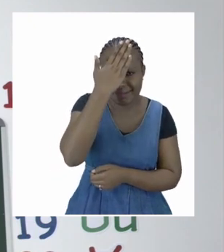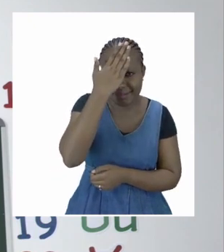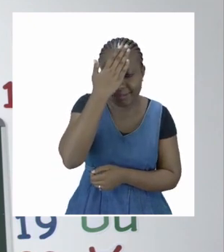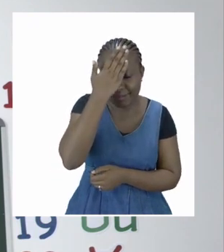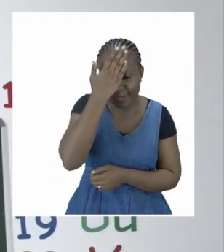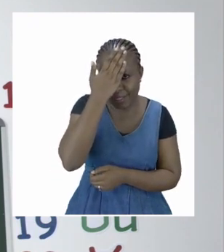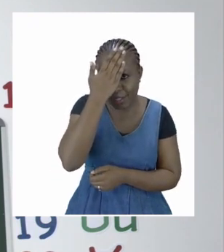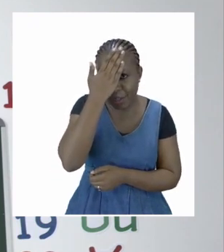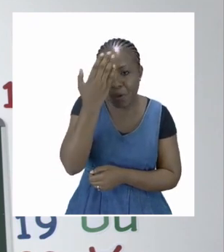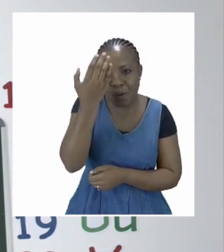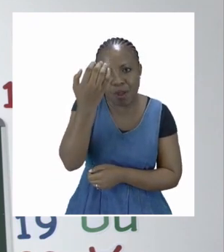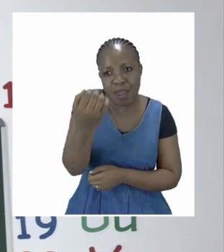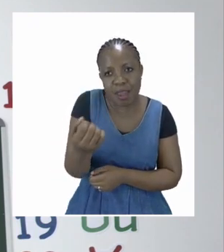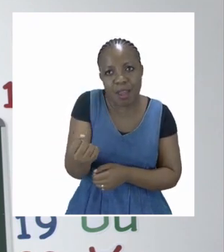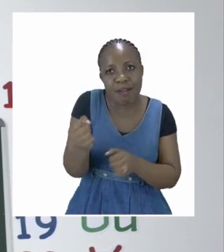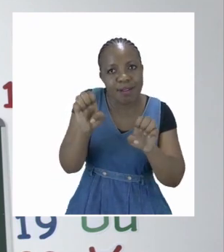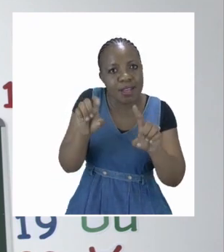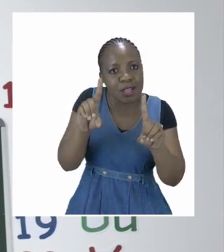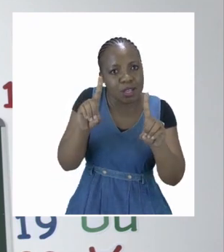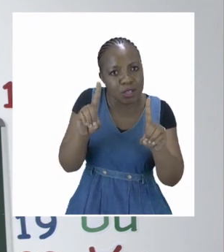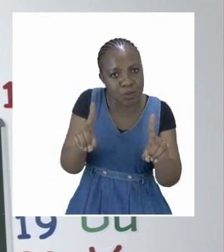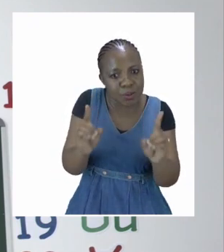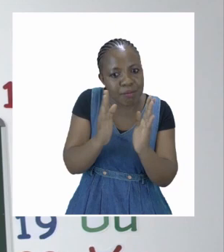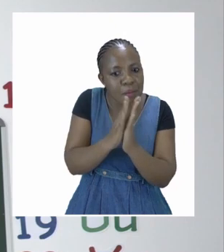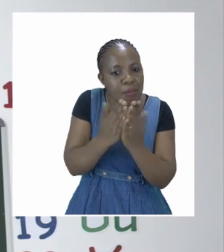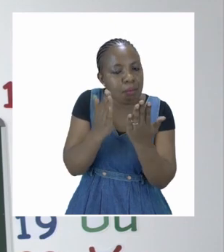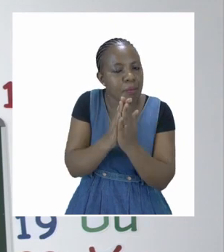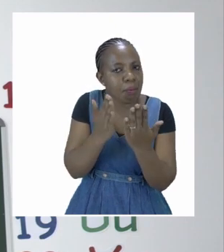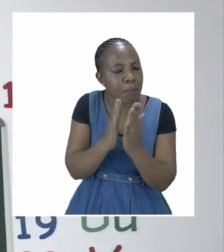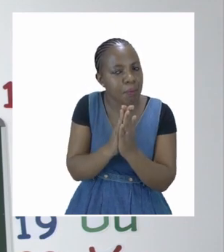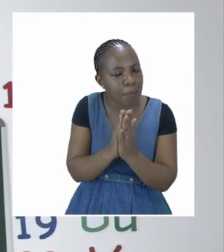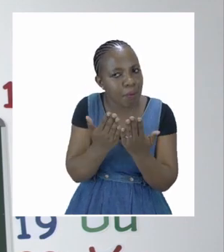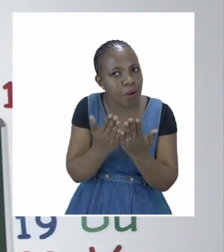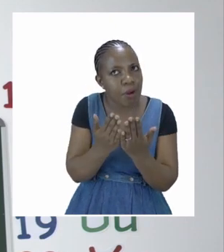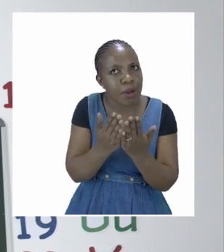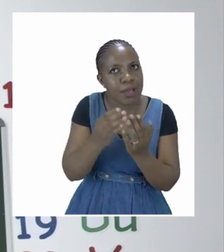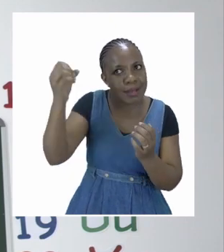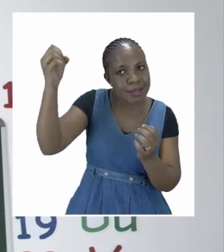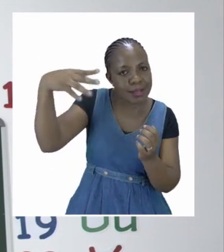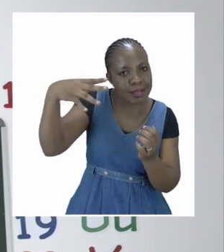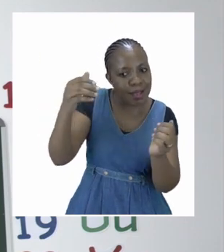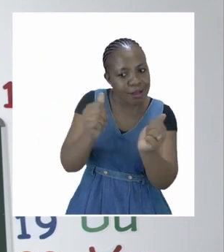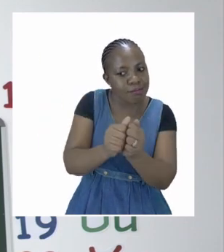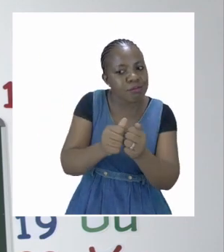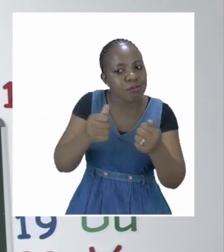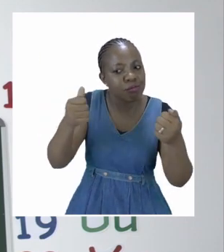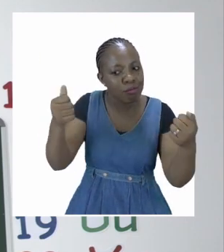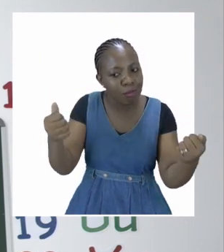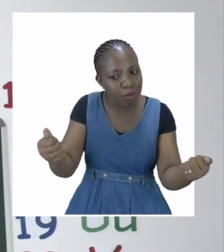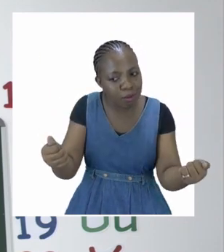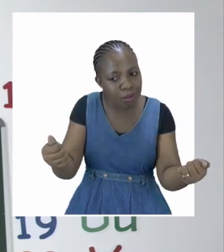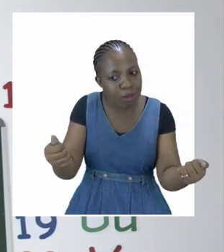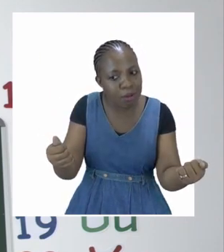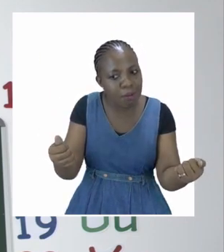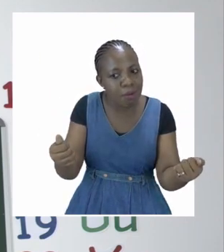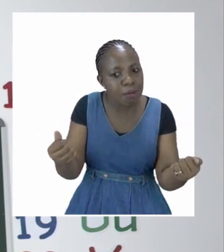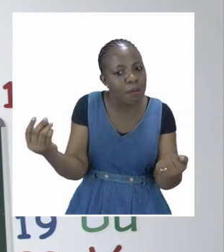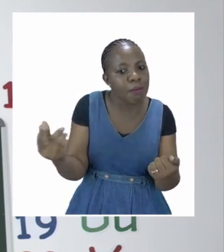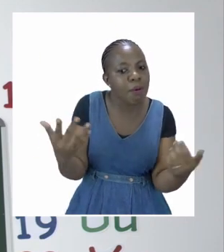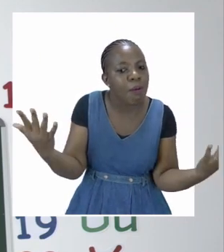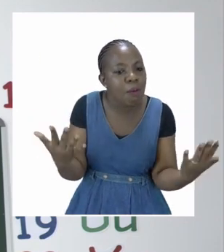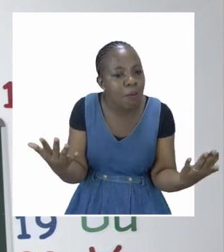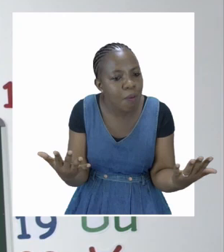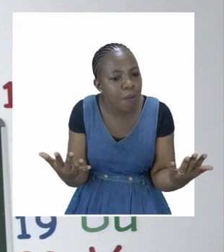booklet in our daily newspaper, street sales, or at your school every Monday